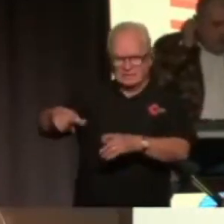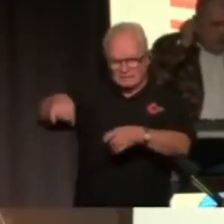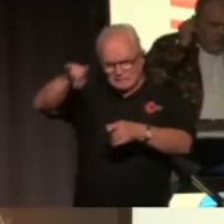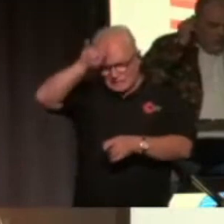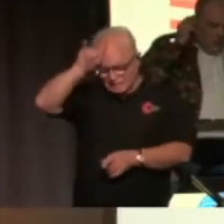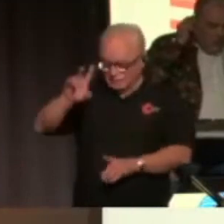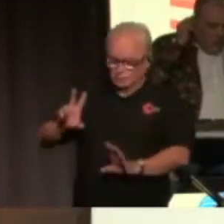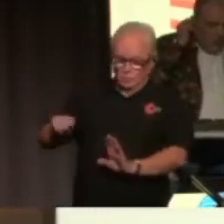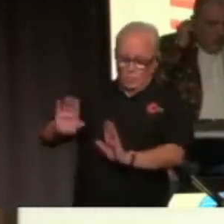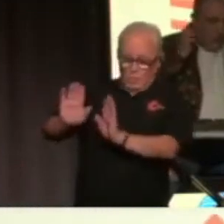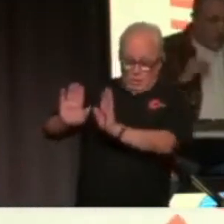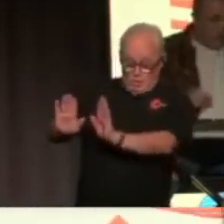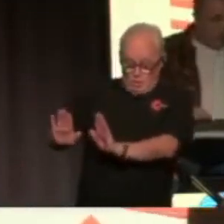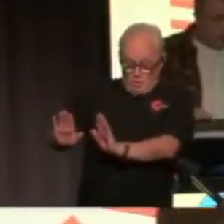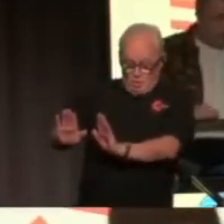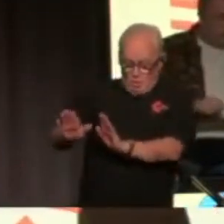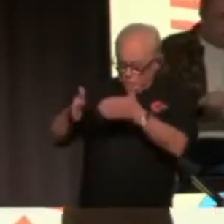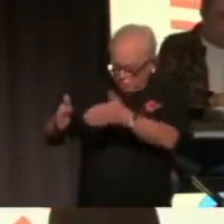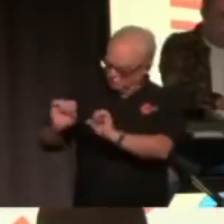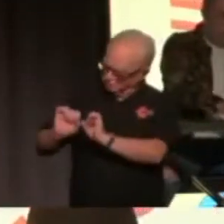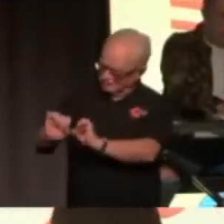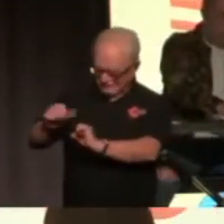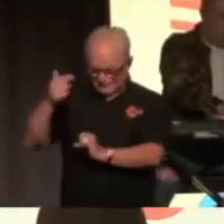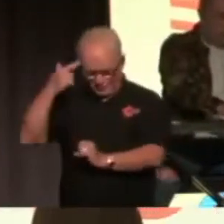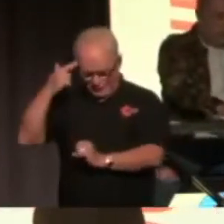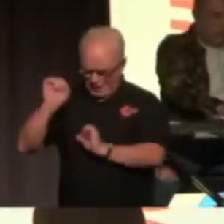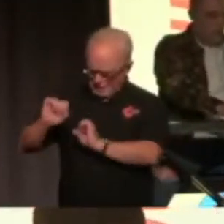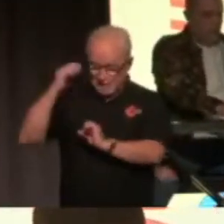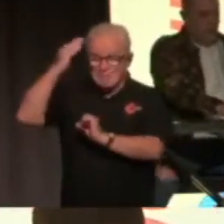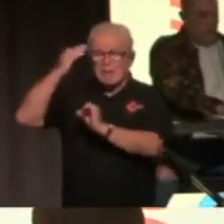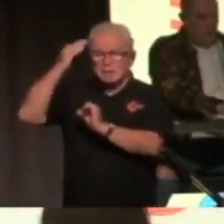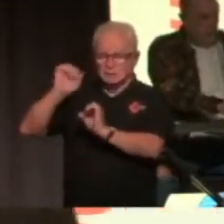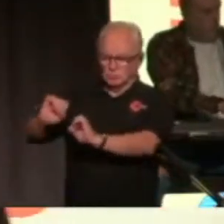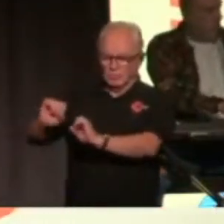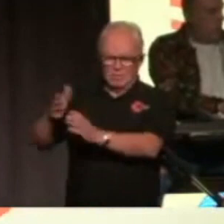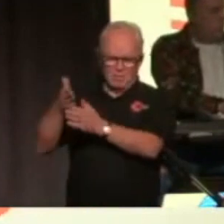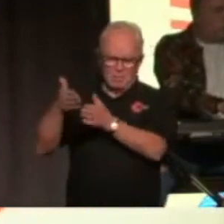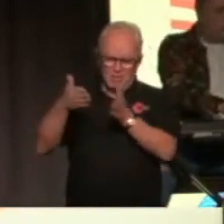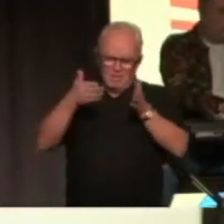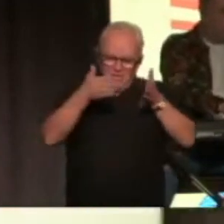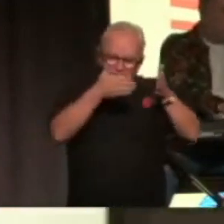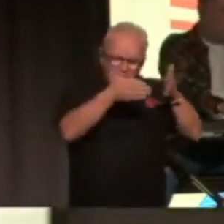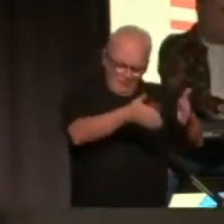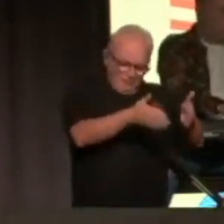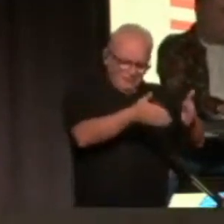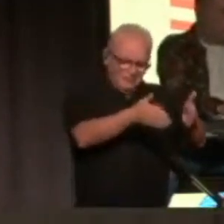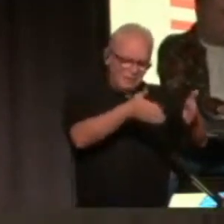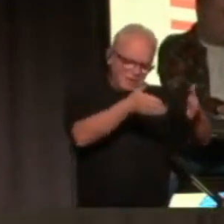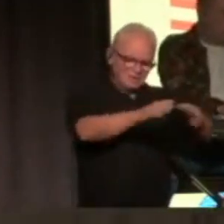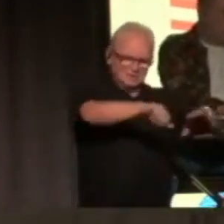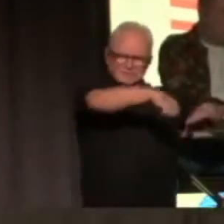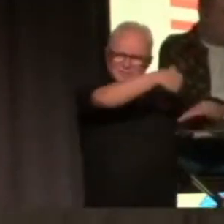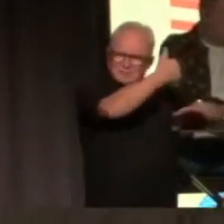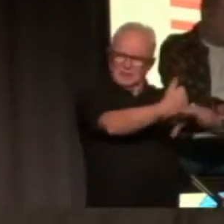by giving heed to his thinking, his imaginations, or am I going to step and stand on